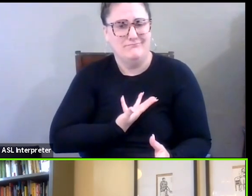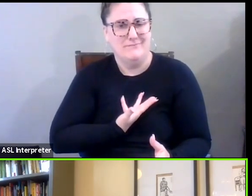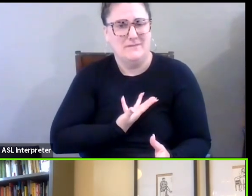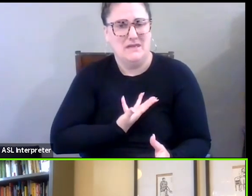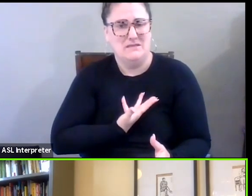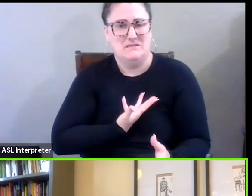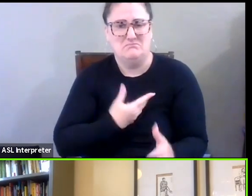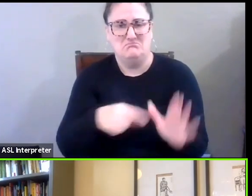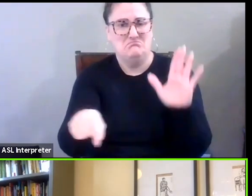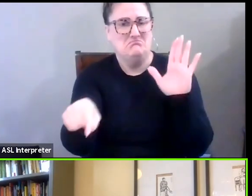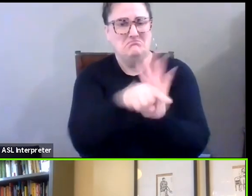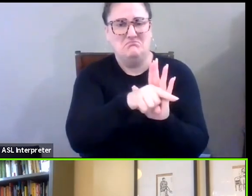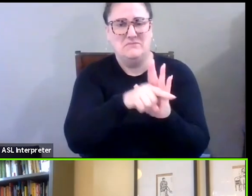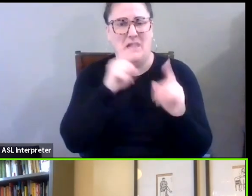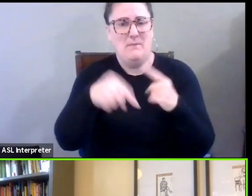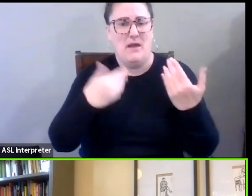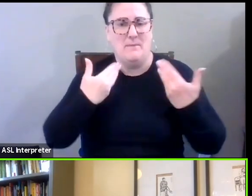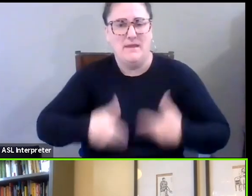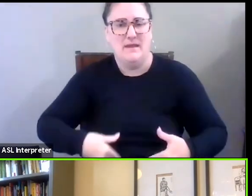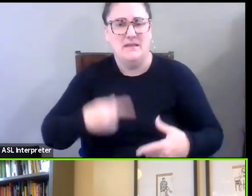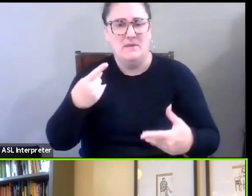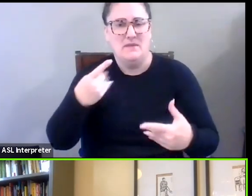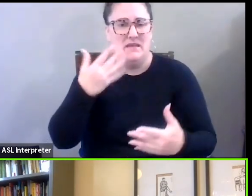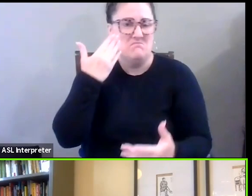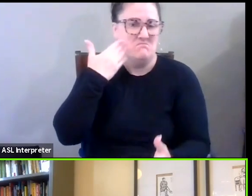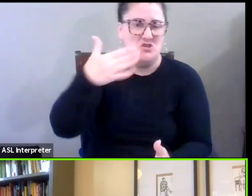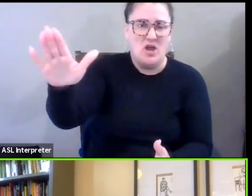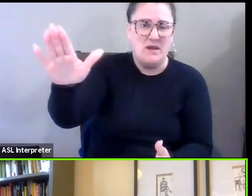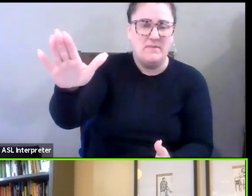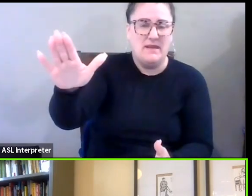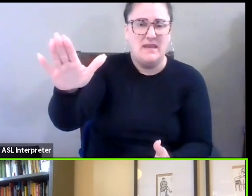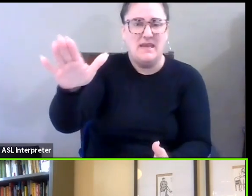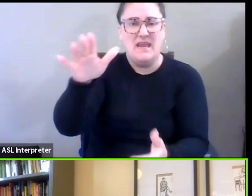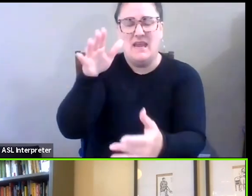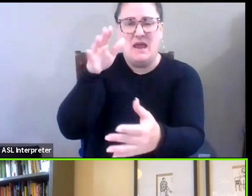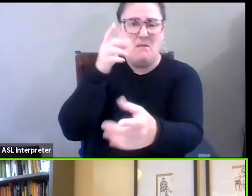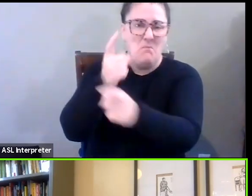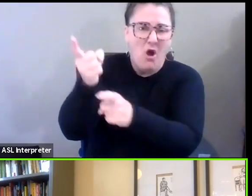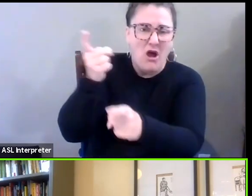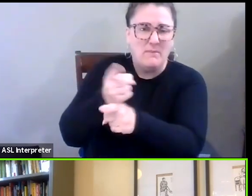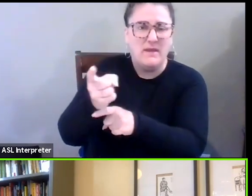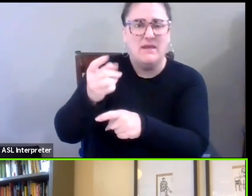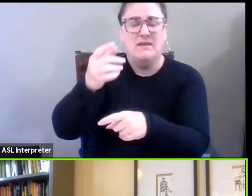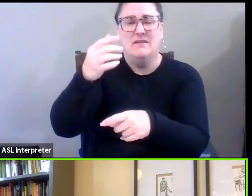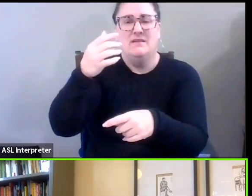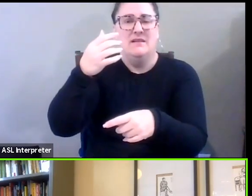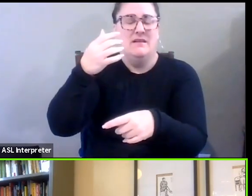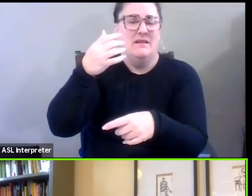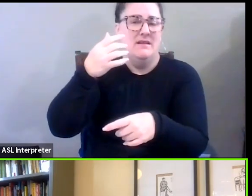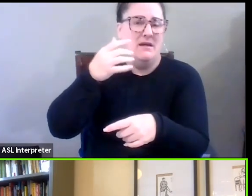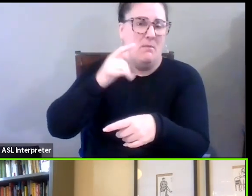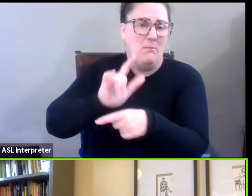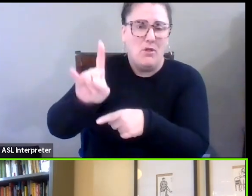distasteful about it, something that made them shun me and mock me and bully me.